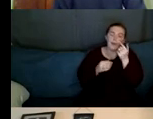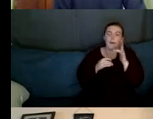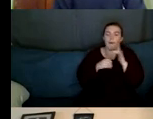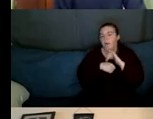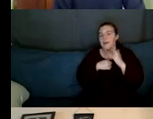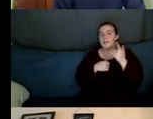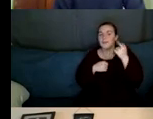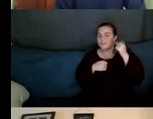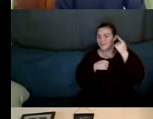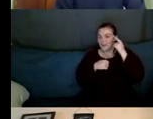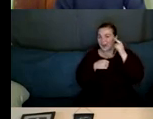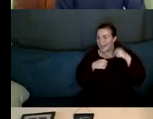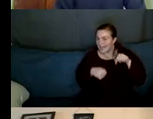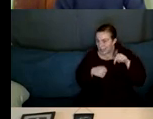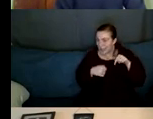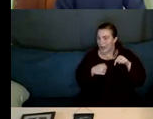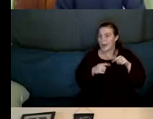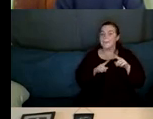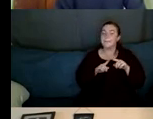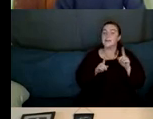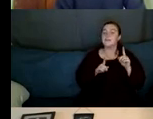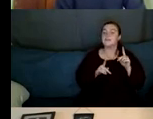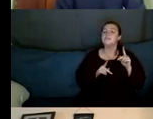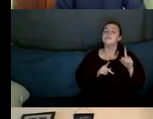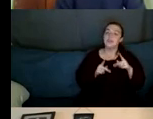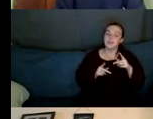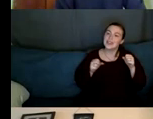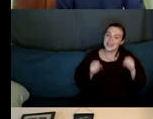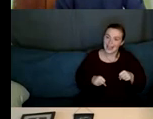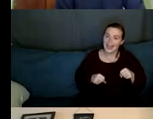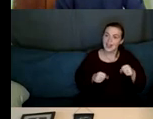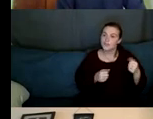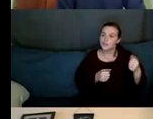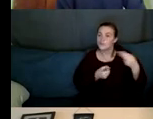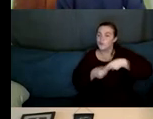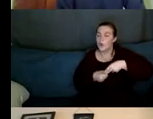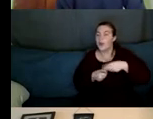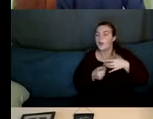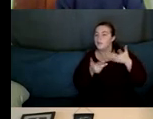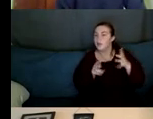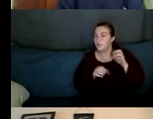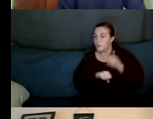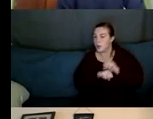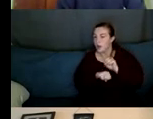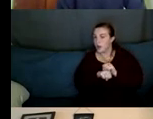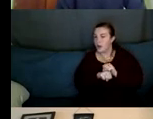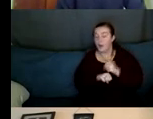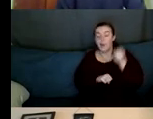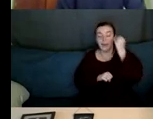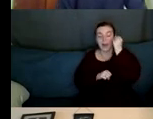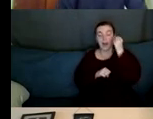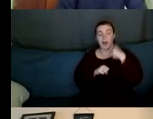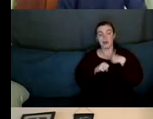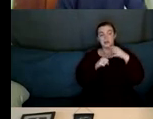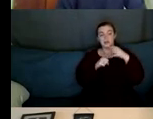but folks can start joining after they get off of work. But if I start in the afternoon, so